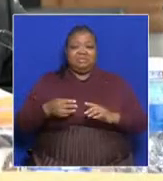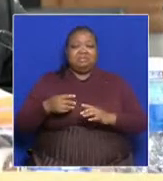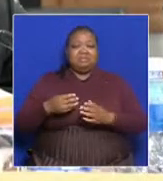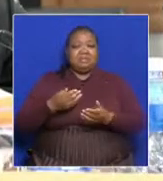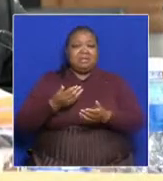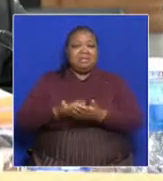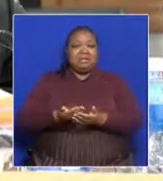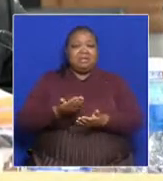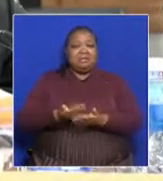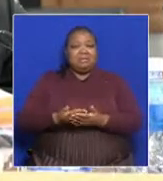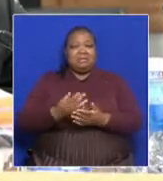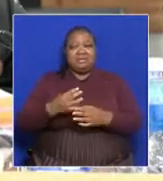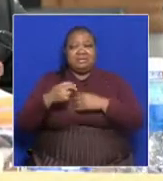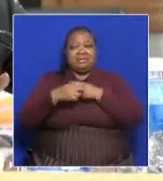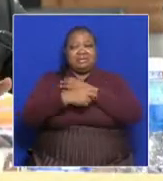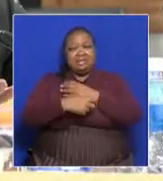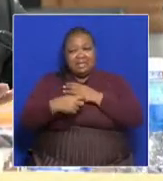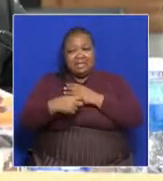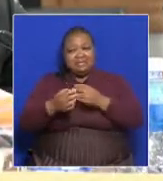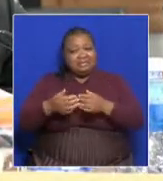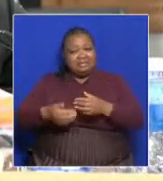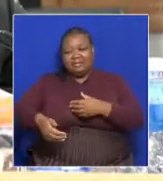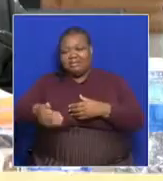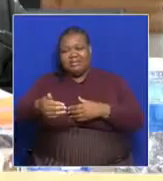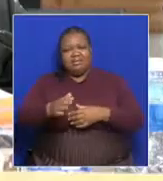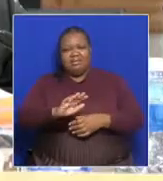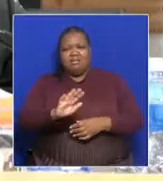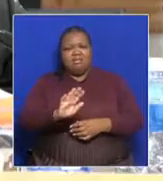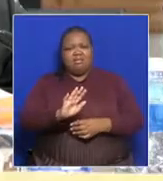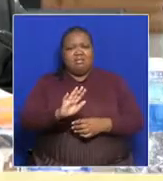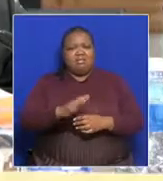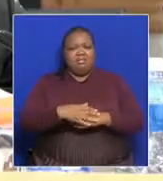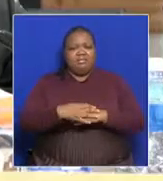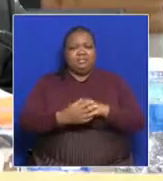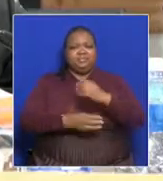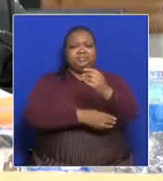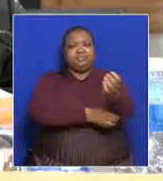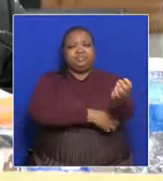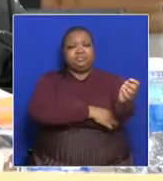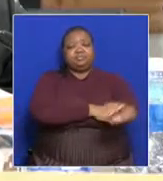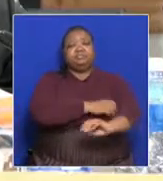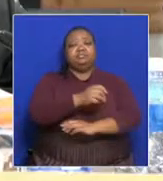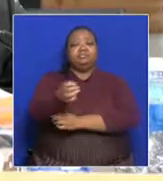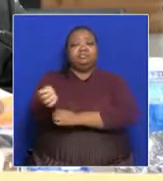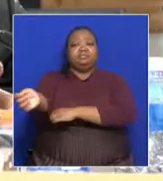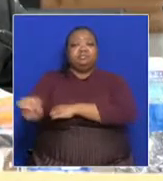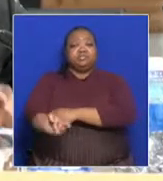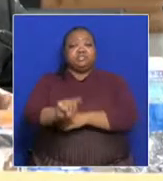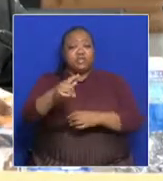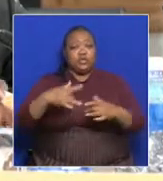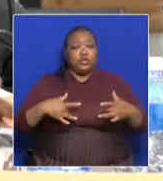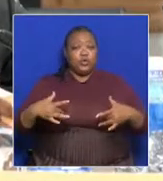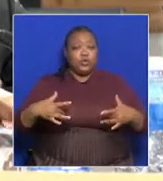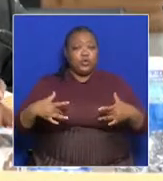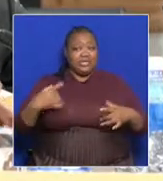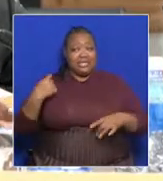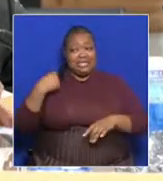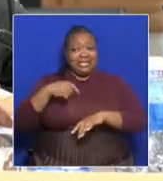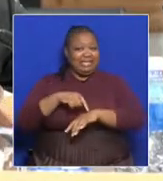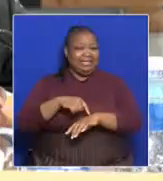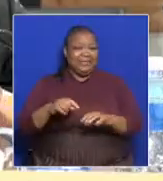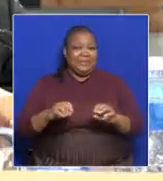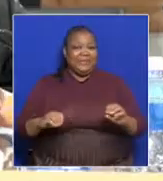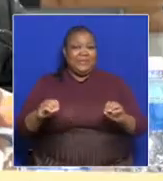down the line. And in any event, that could not have been your concern at the stage of where must this